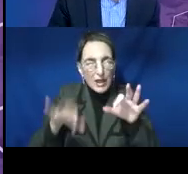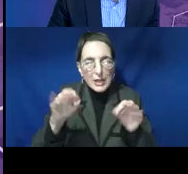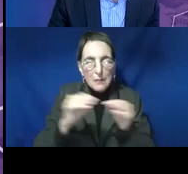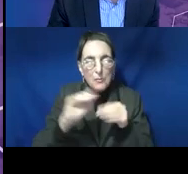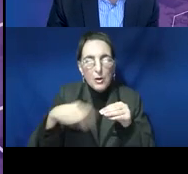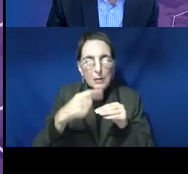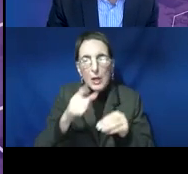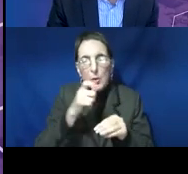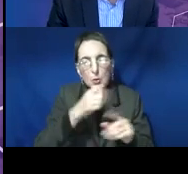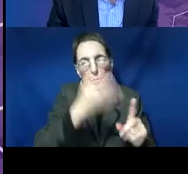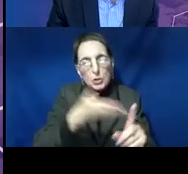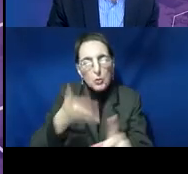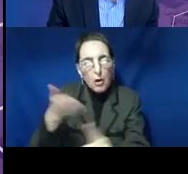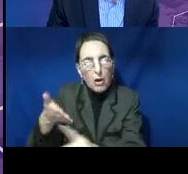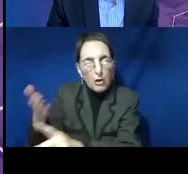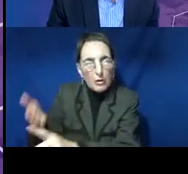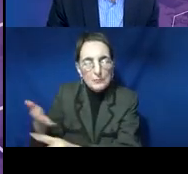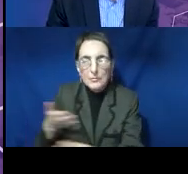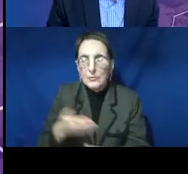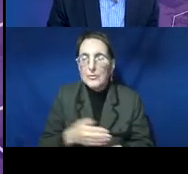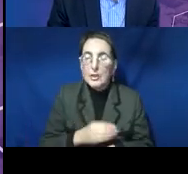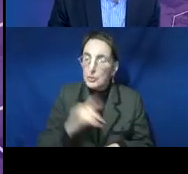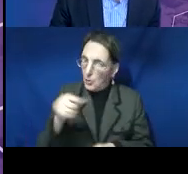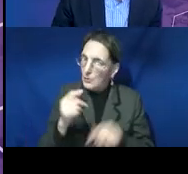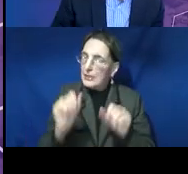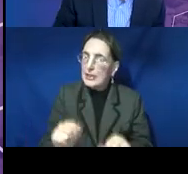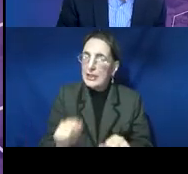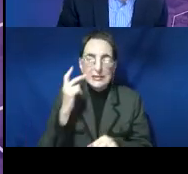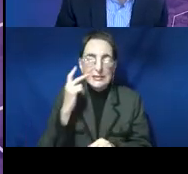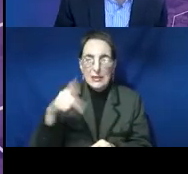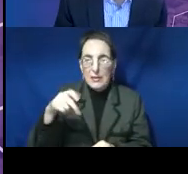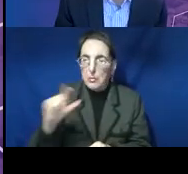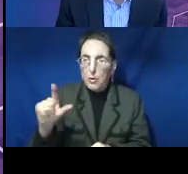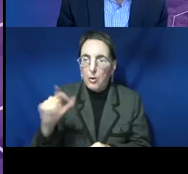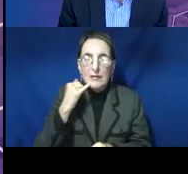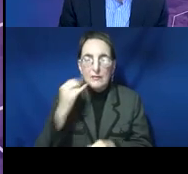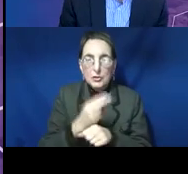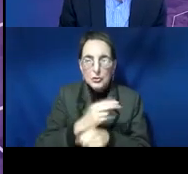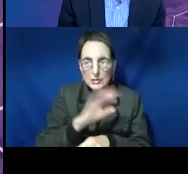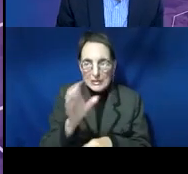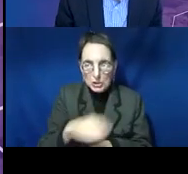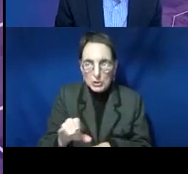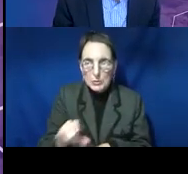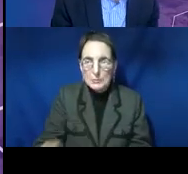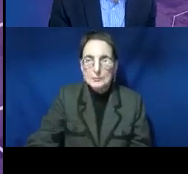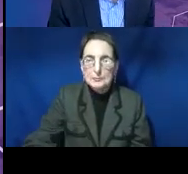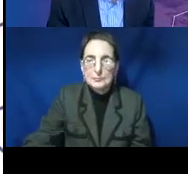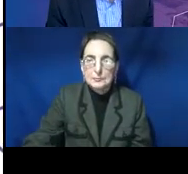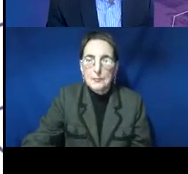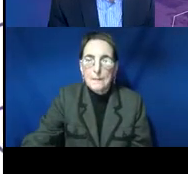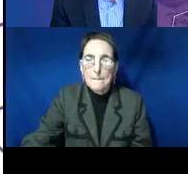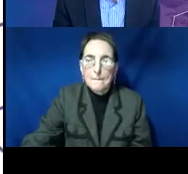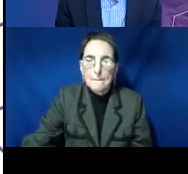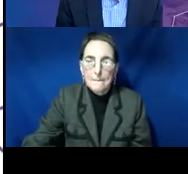Zoom application. If you have questions during today's presentation, please submit them using the